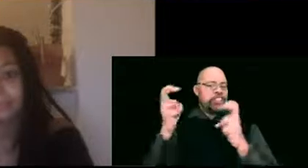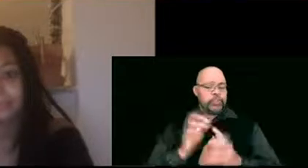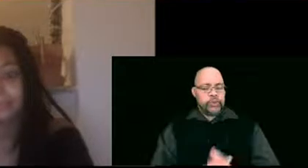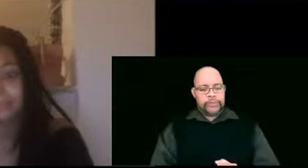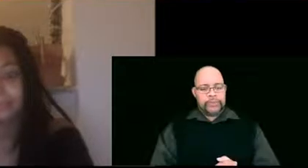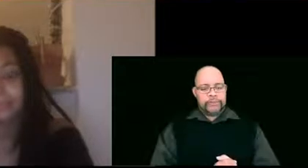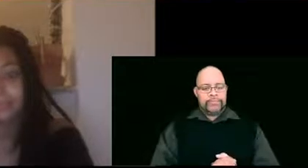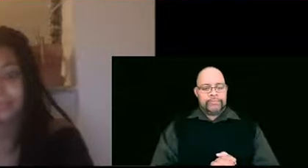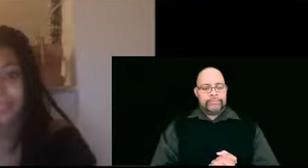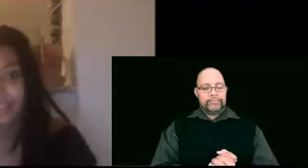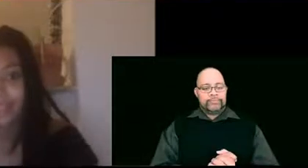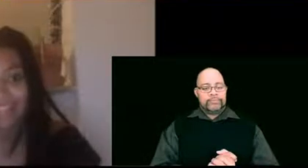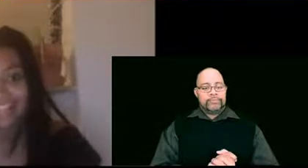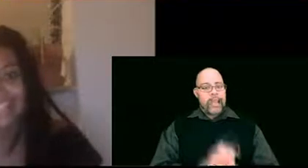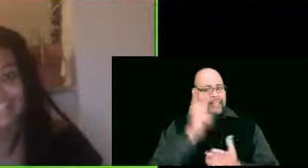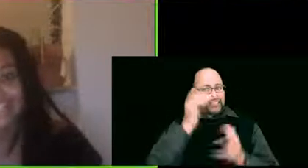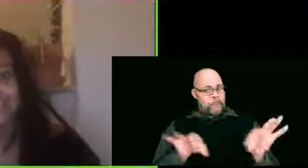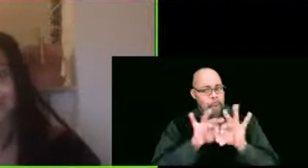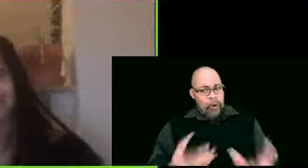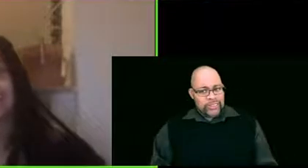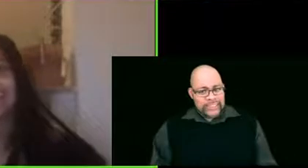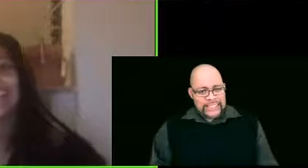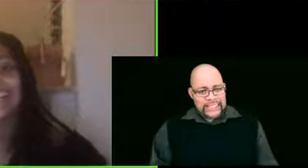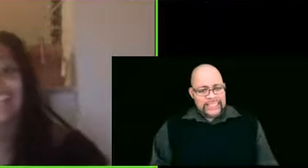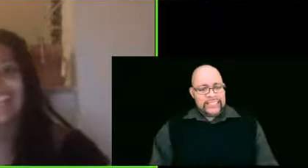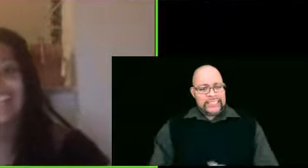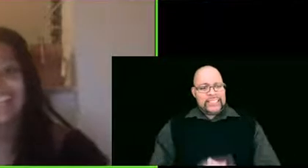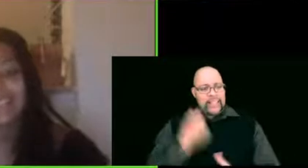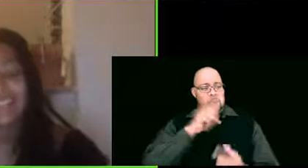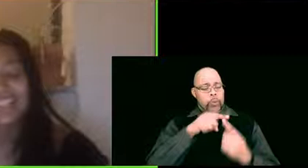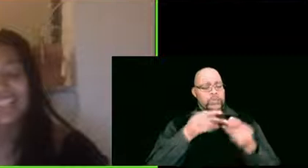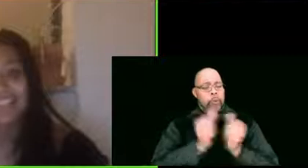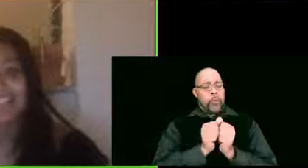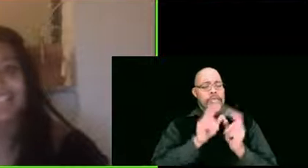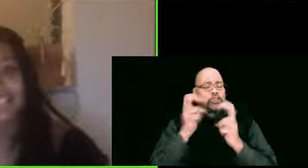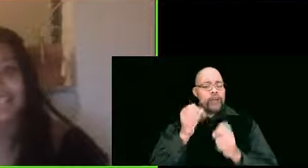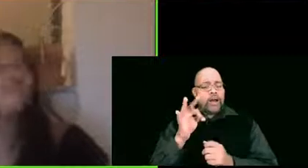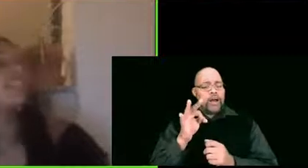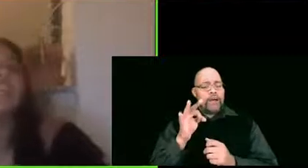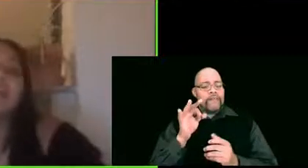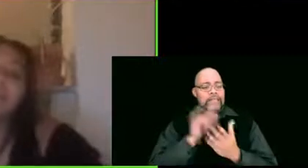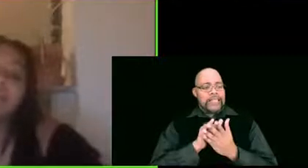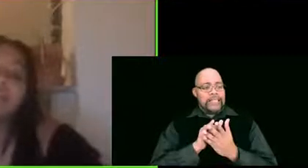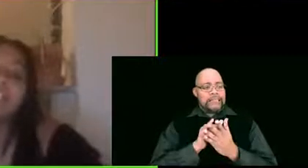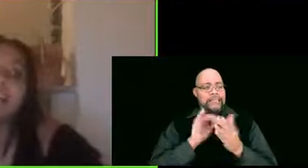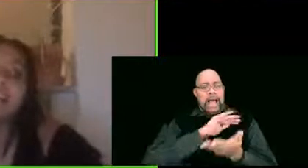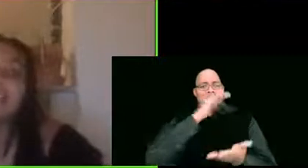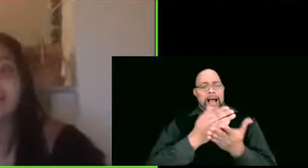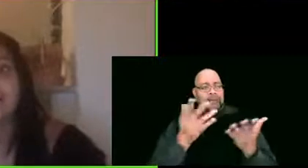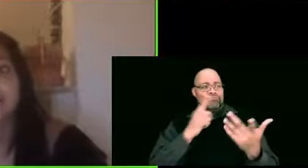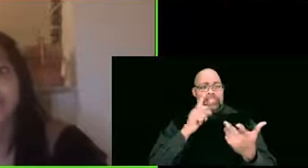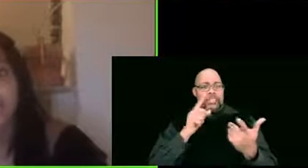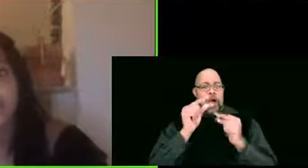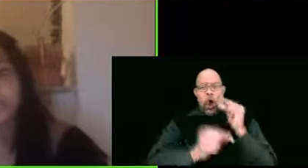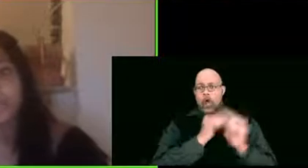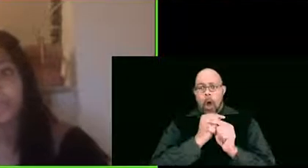conservation issues? I think it's essential. I think that when you're dealing with an issue of the scale, and